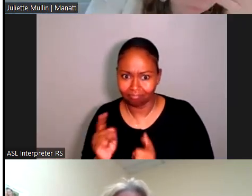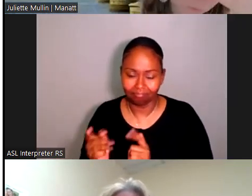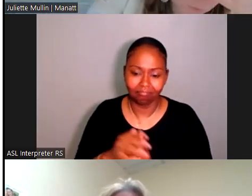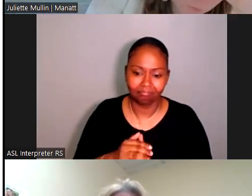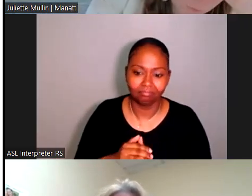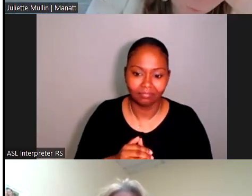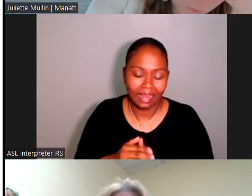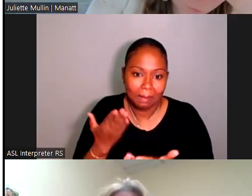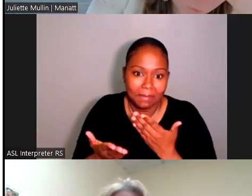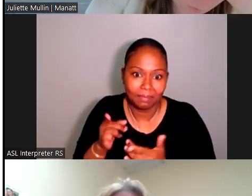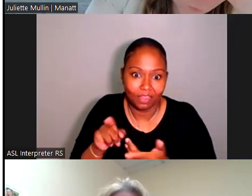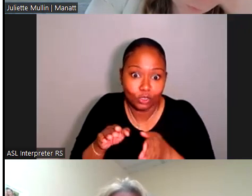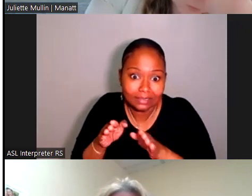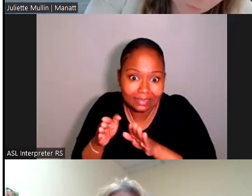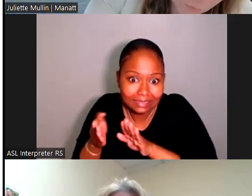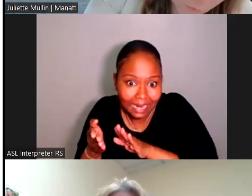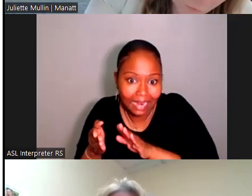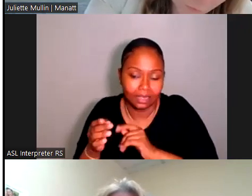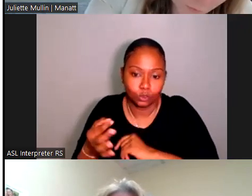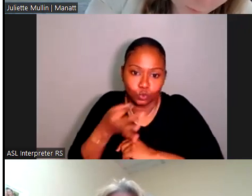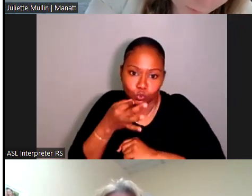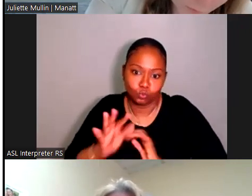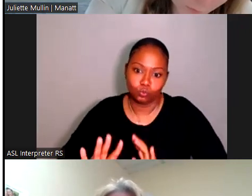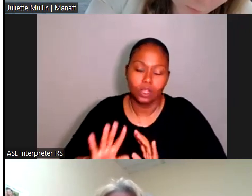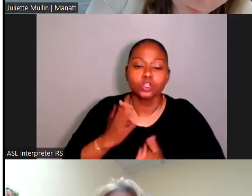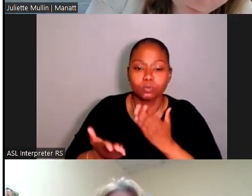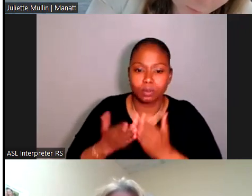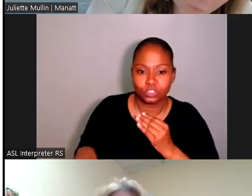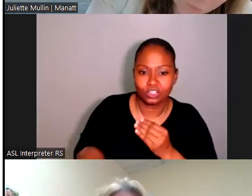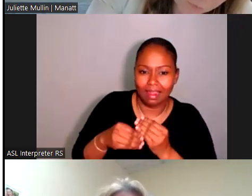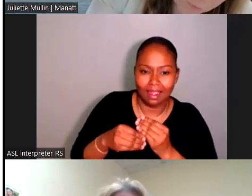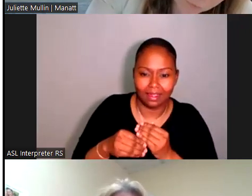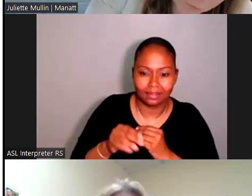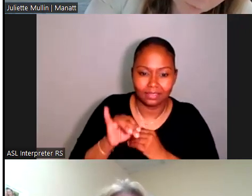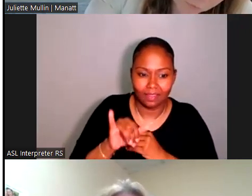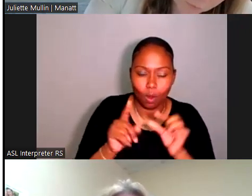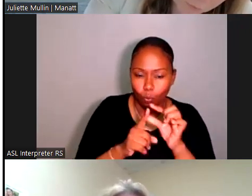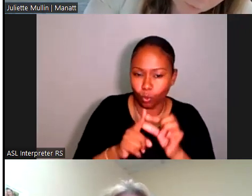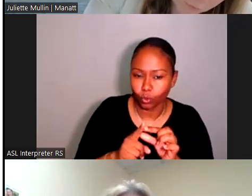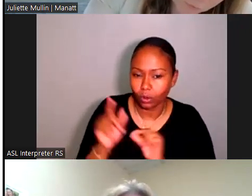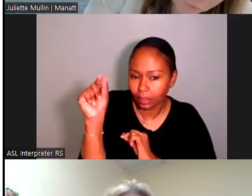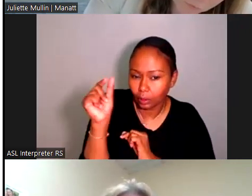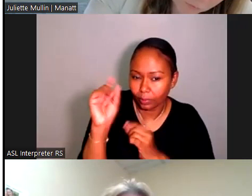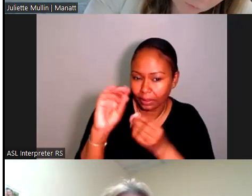life. So we may need to either add to it or wordsmith it a bit. Mm-hmm.